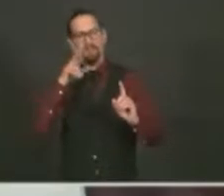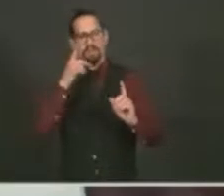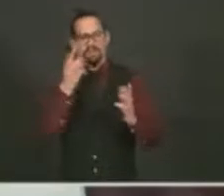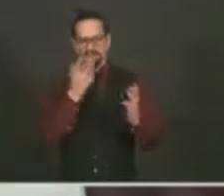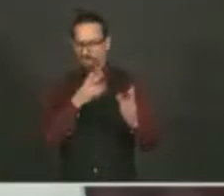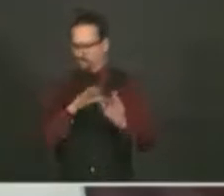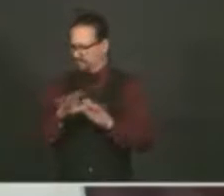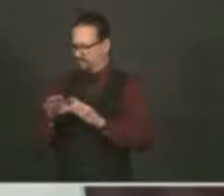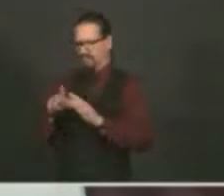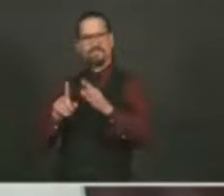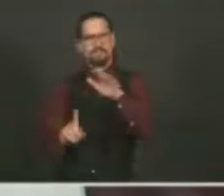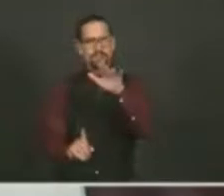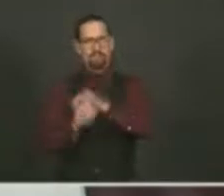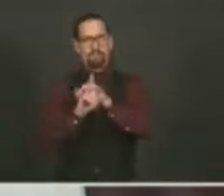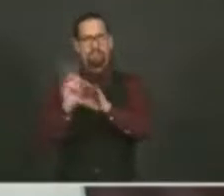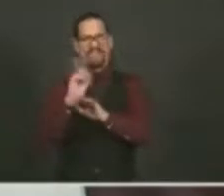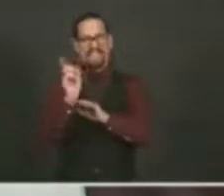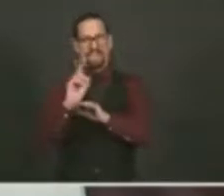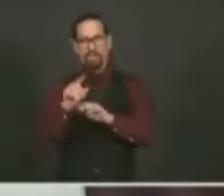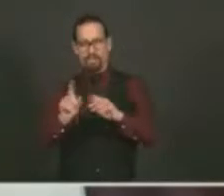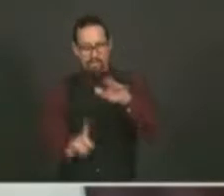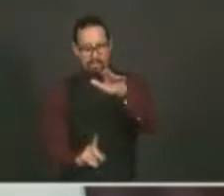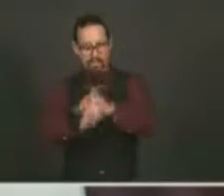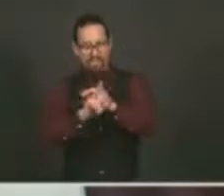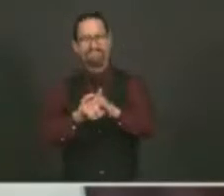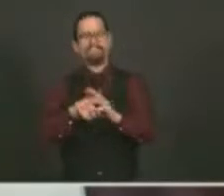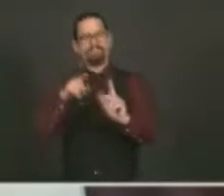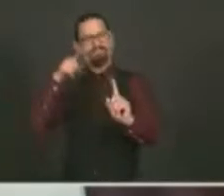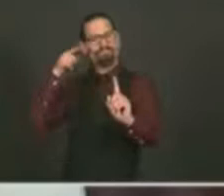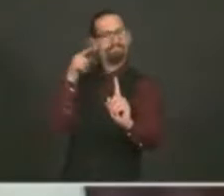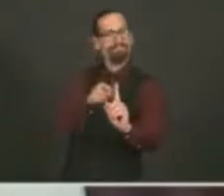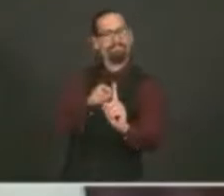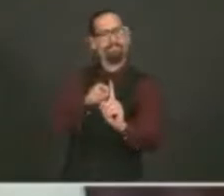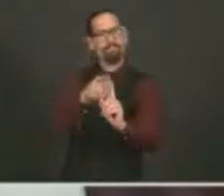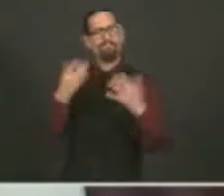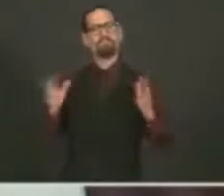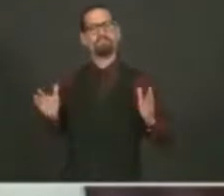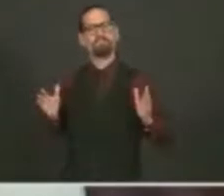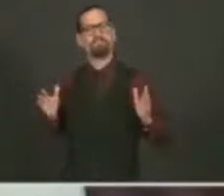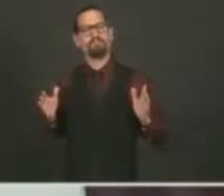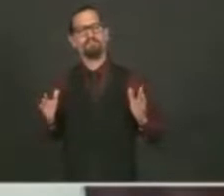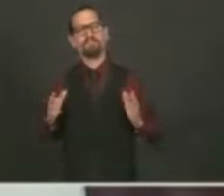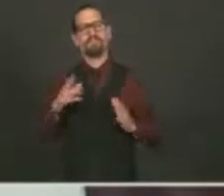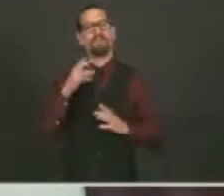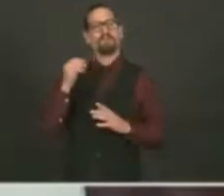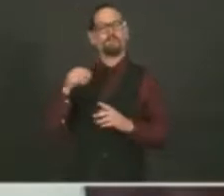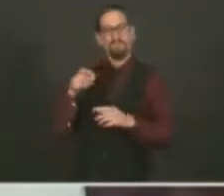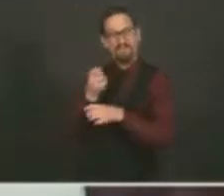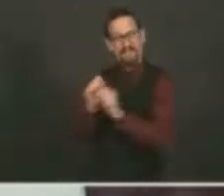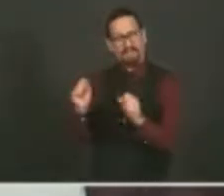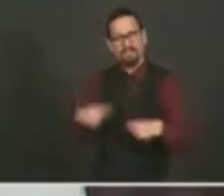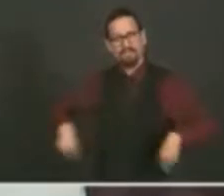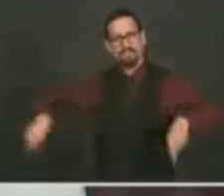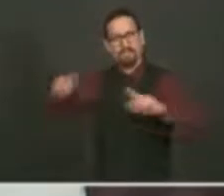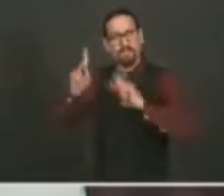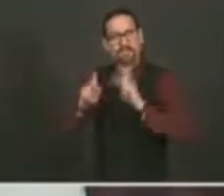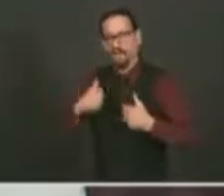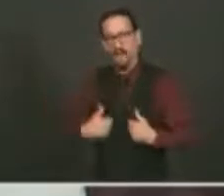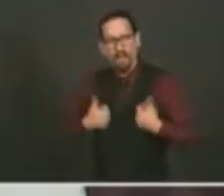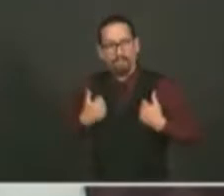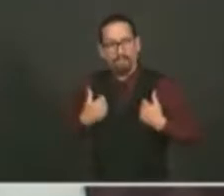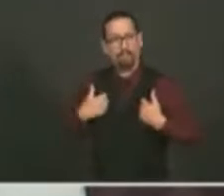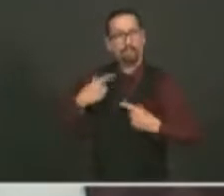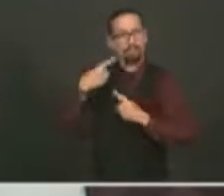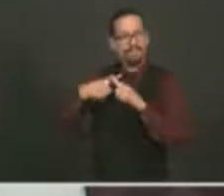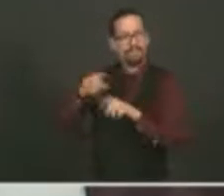save people's lives. And actually save people's jobs. Because if we were to get into